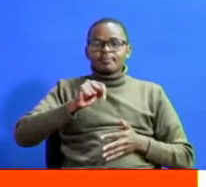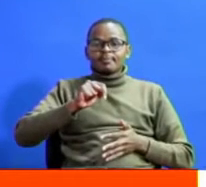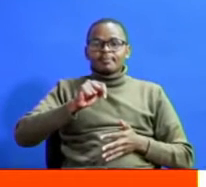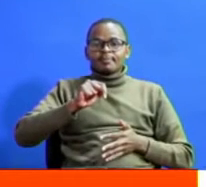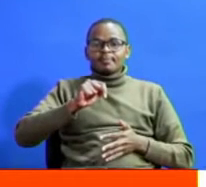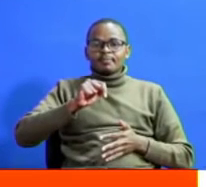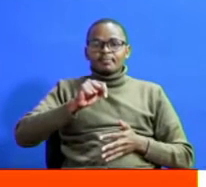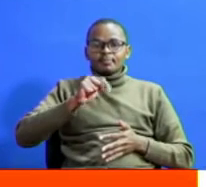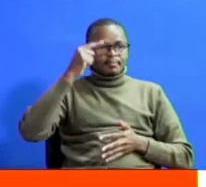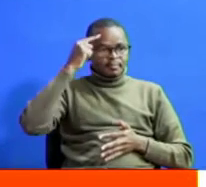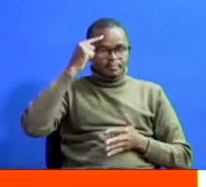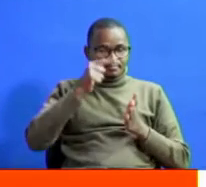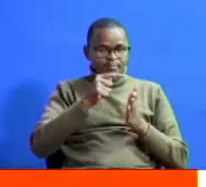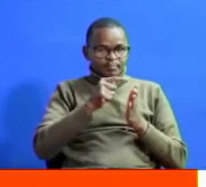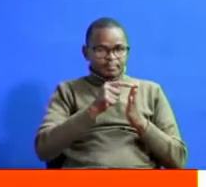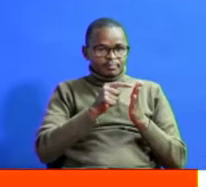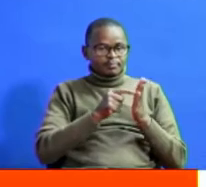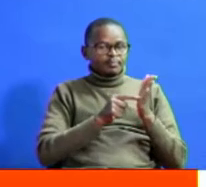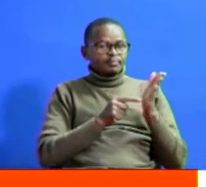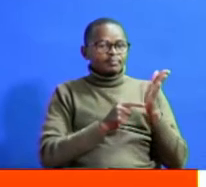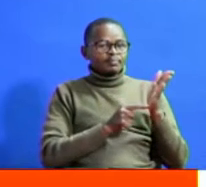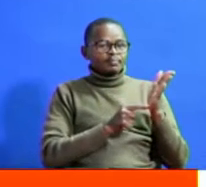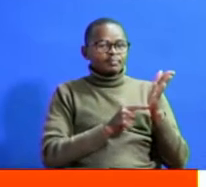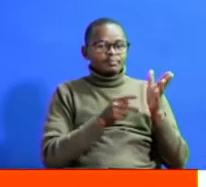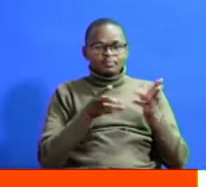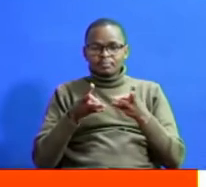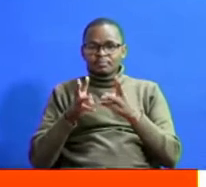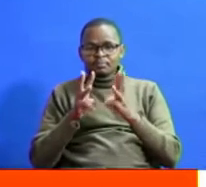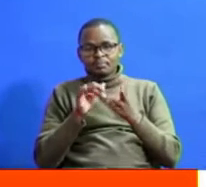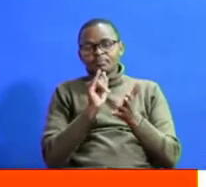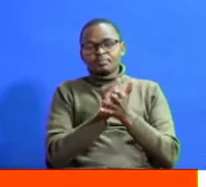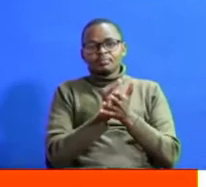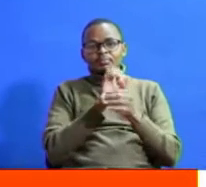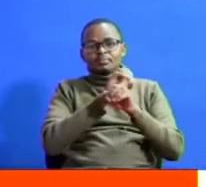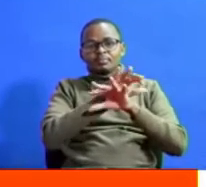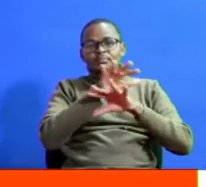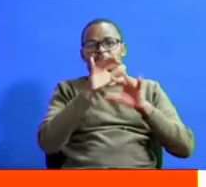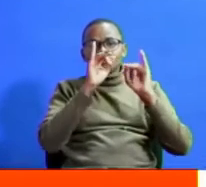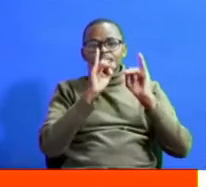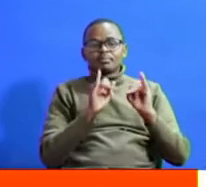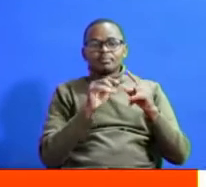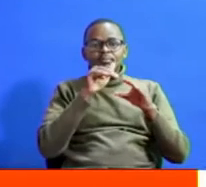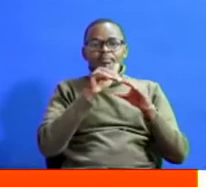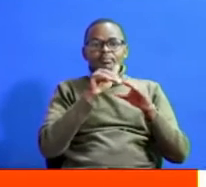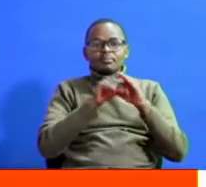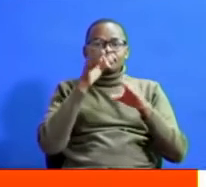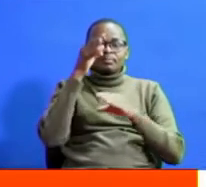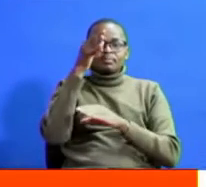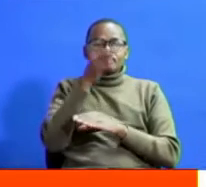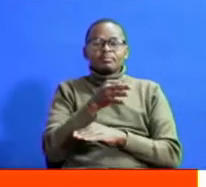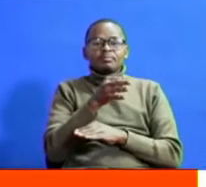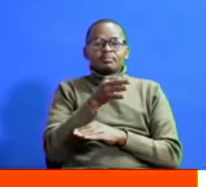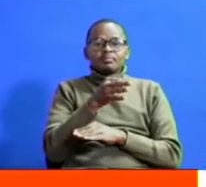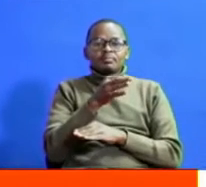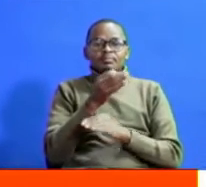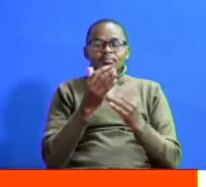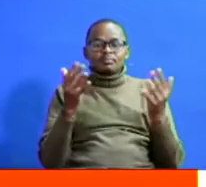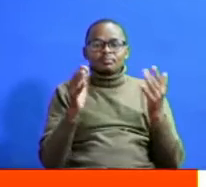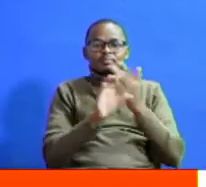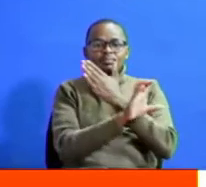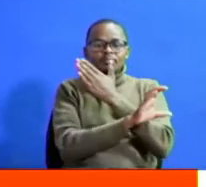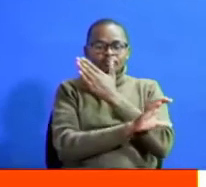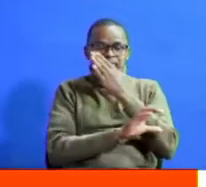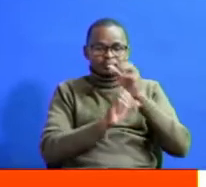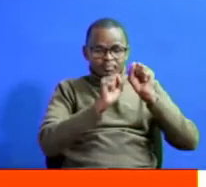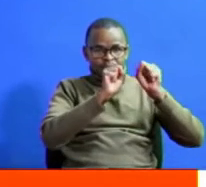in order to outline avenues that we can explore now and into the future where our countries